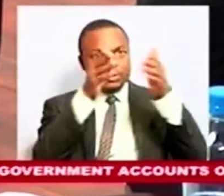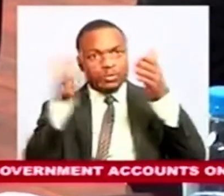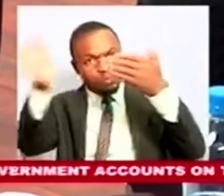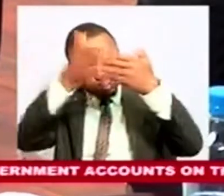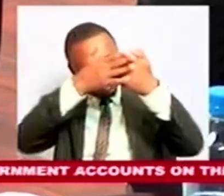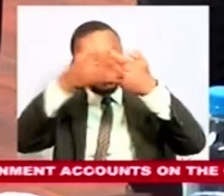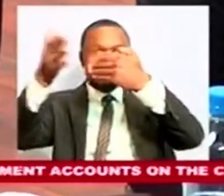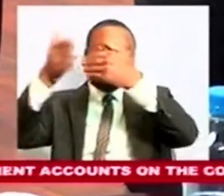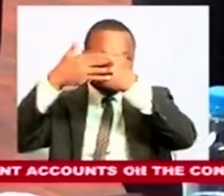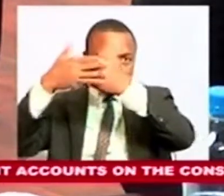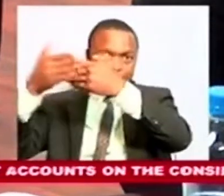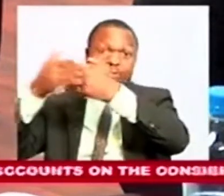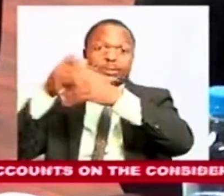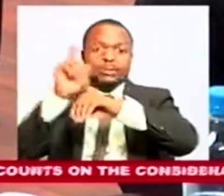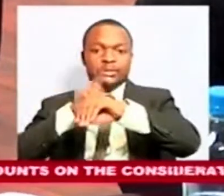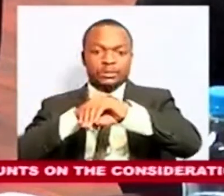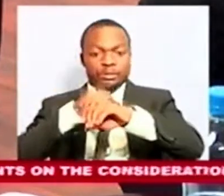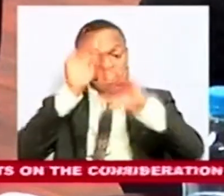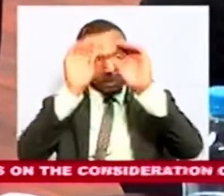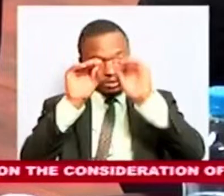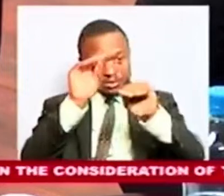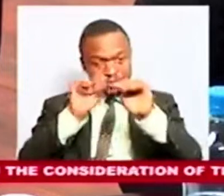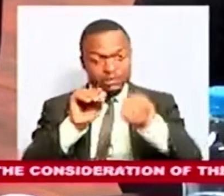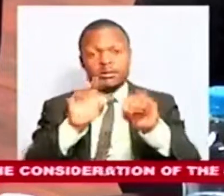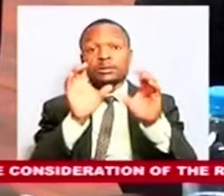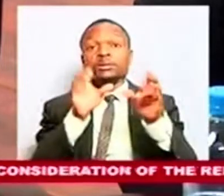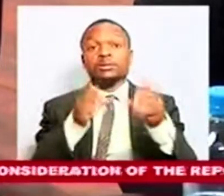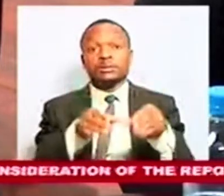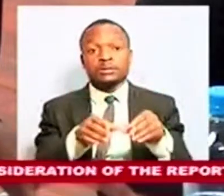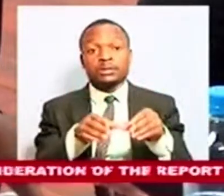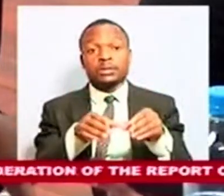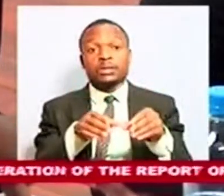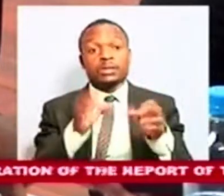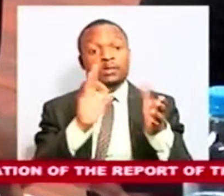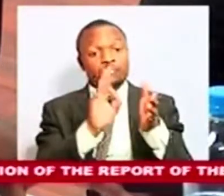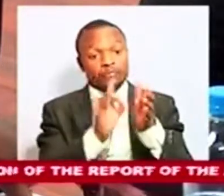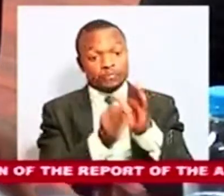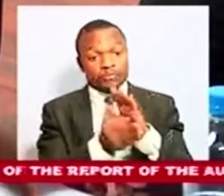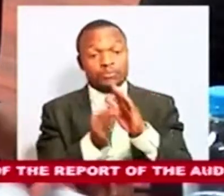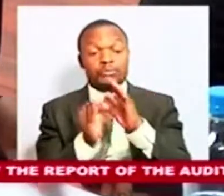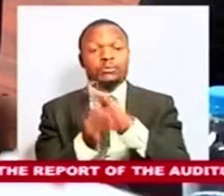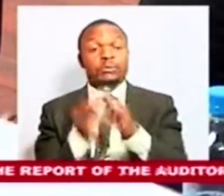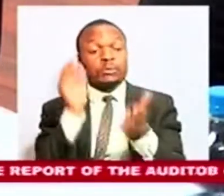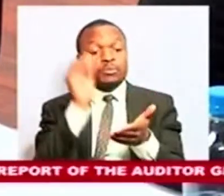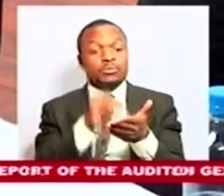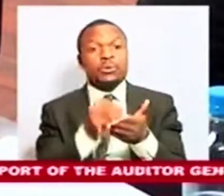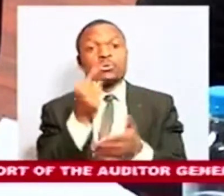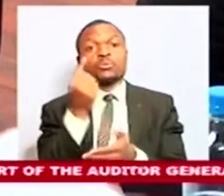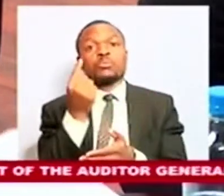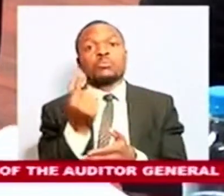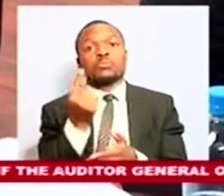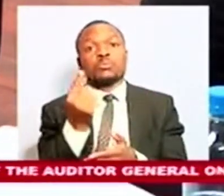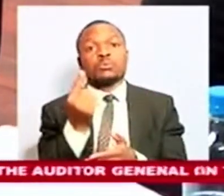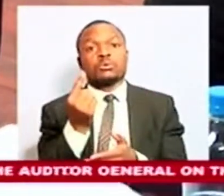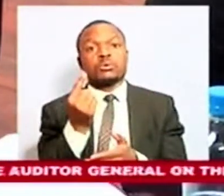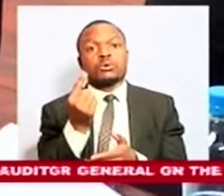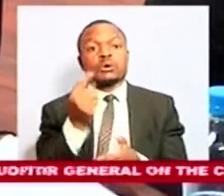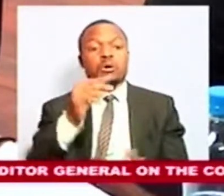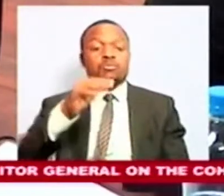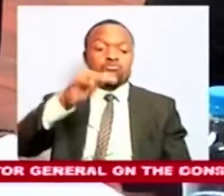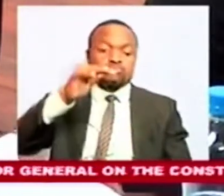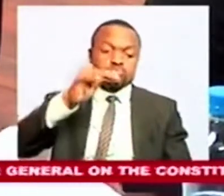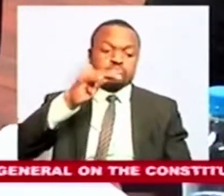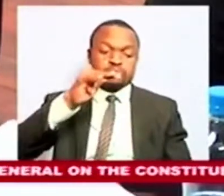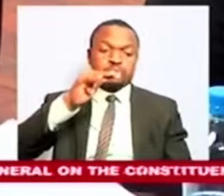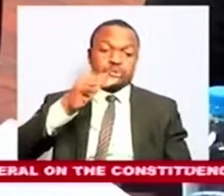the maintenance of the Civic Center was taking place, the files were put in one bag and taken to one of the